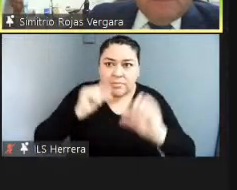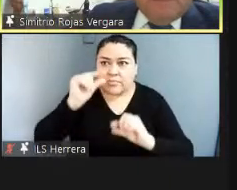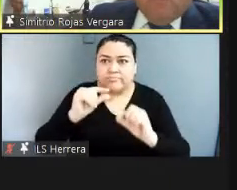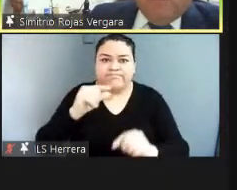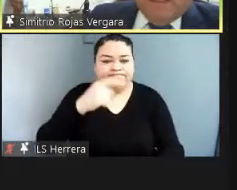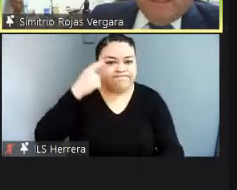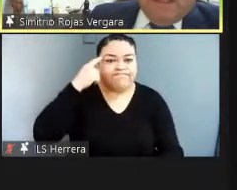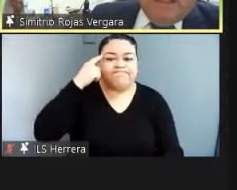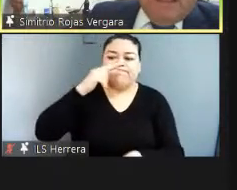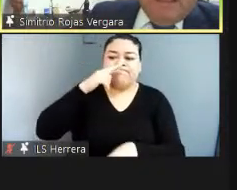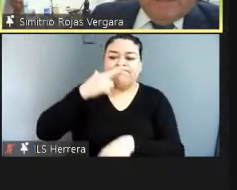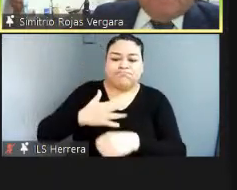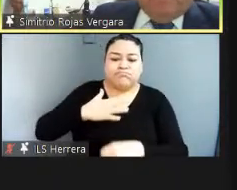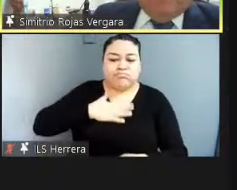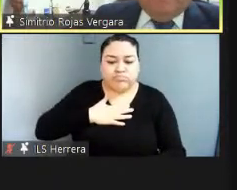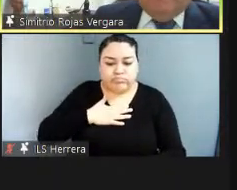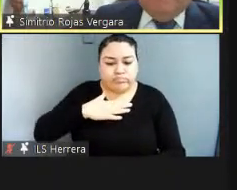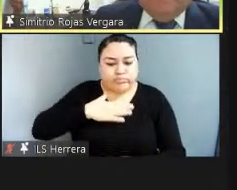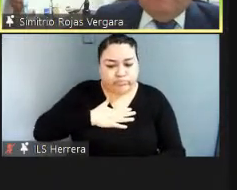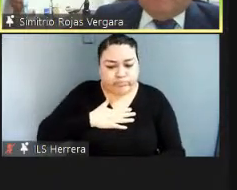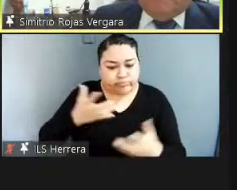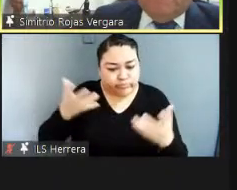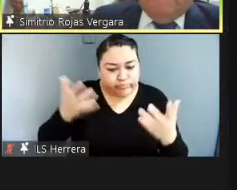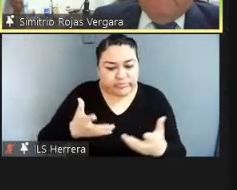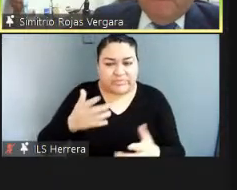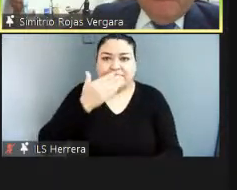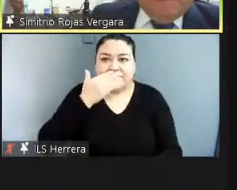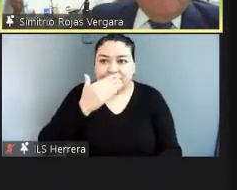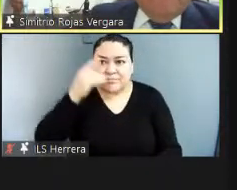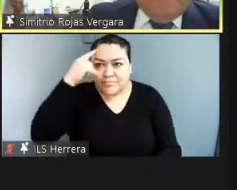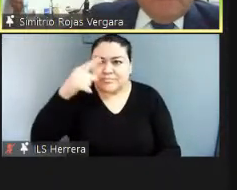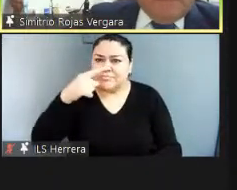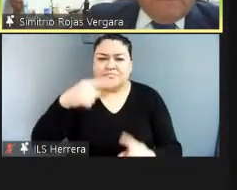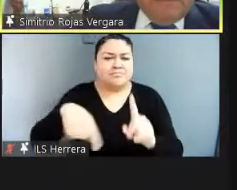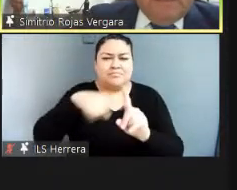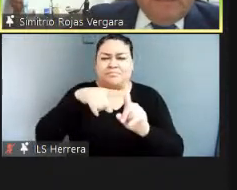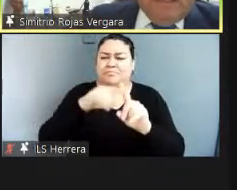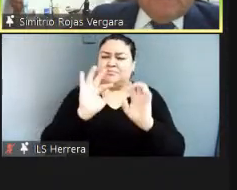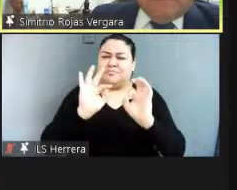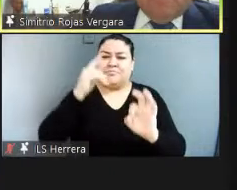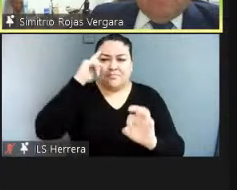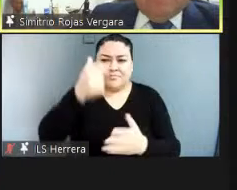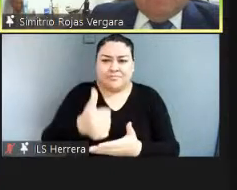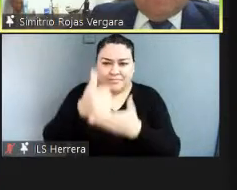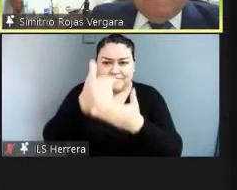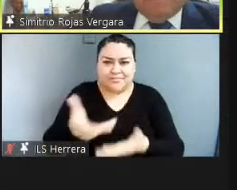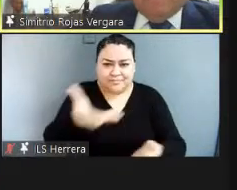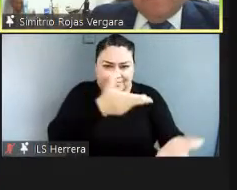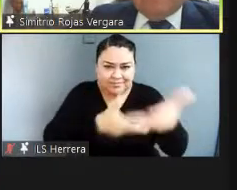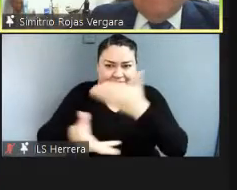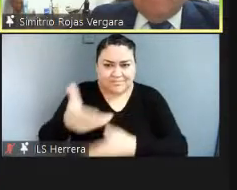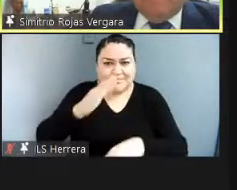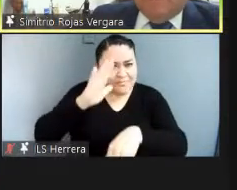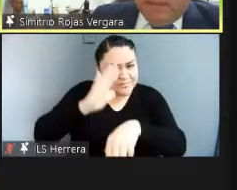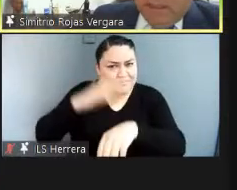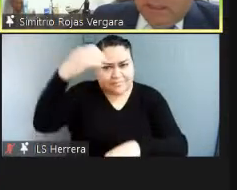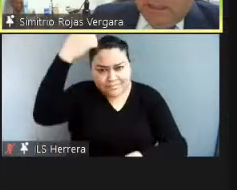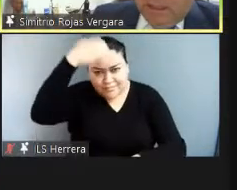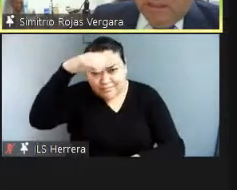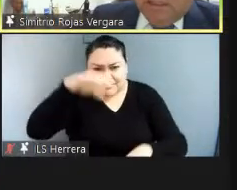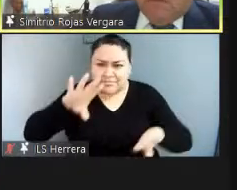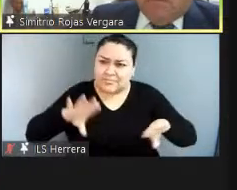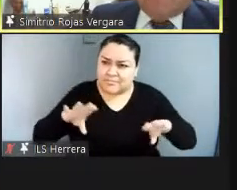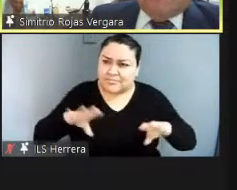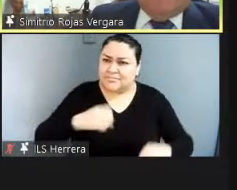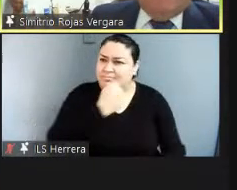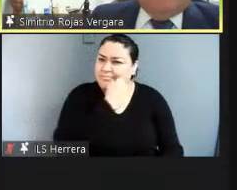can know what is their own responsibility and they can positively respond in such a way that they can favor the